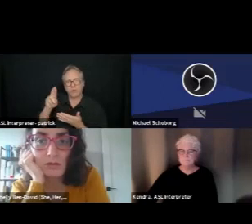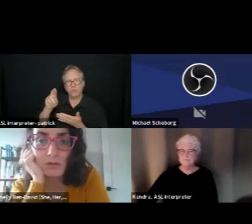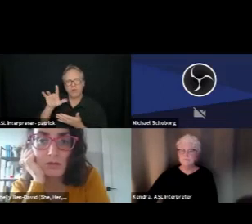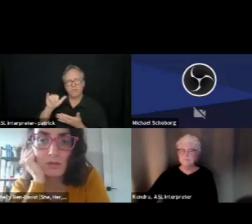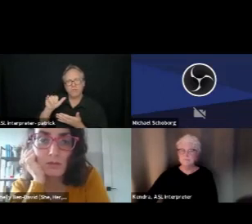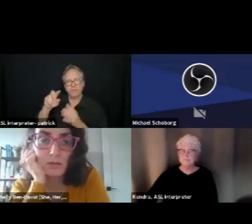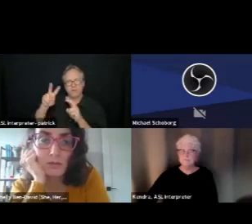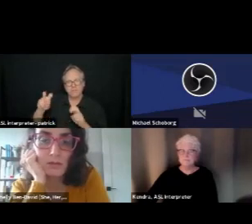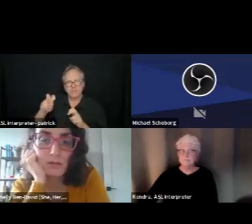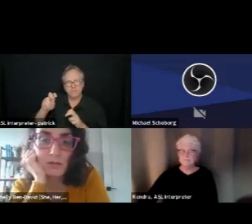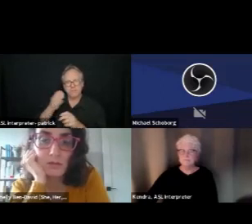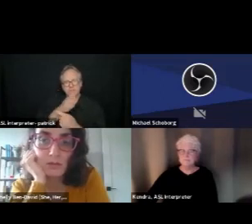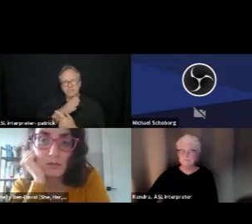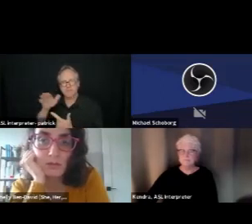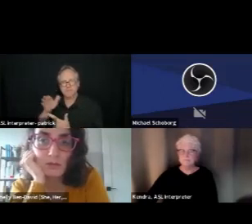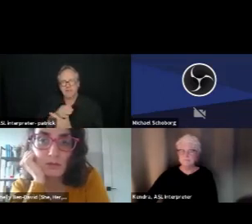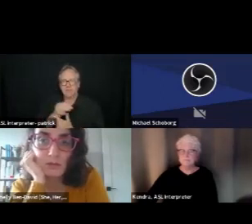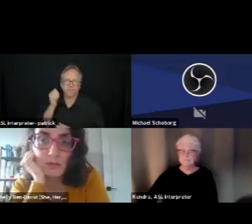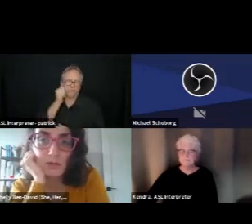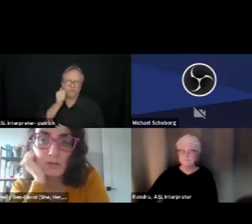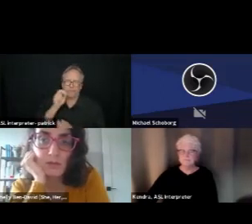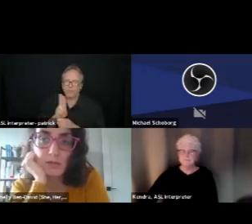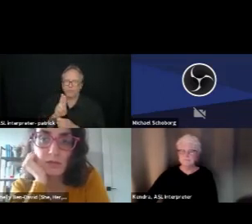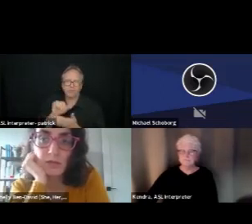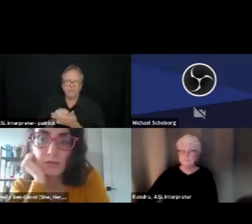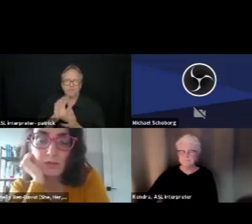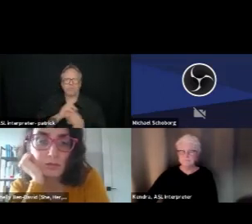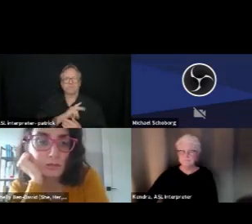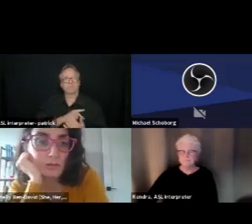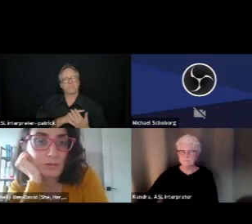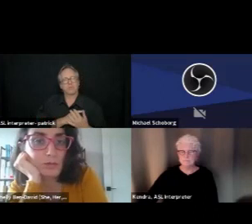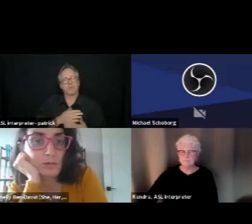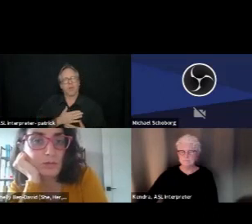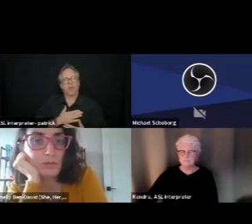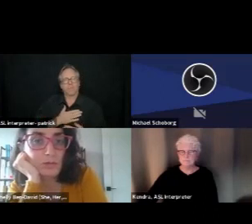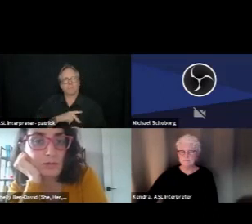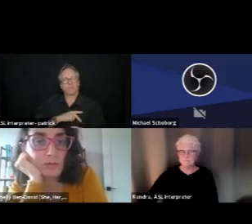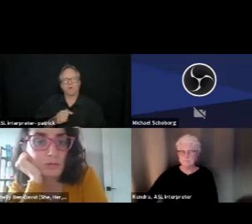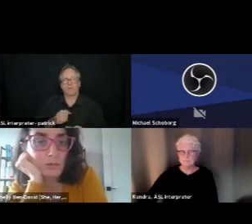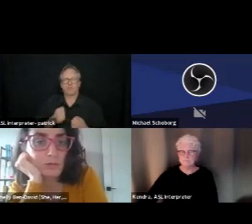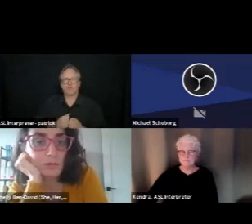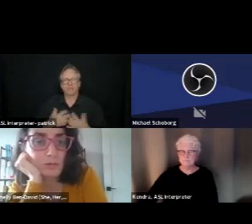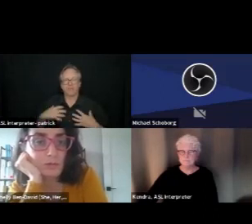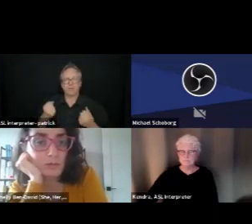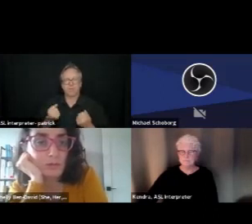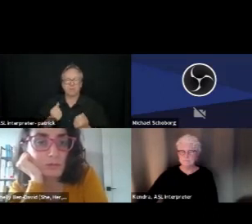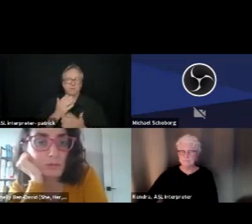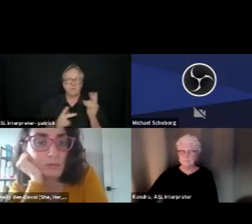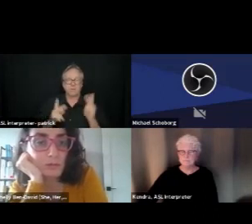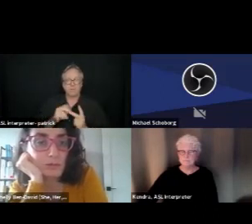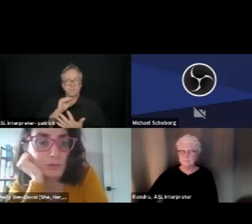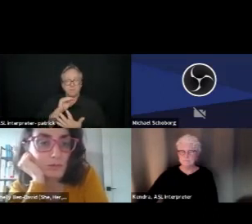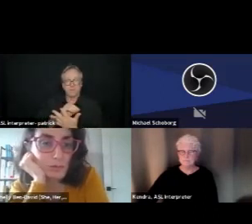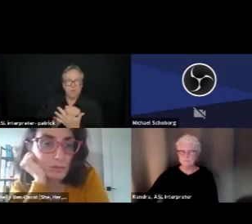which is like a very, very commonly used measure of personal recovery. And here again, you could see that, some people don't really